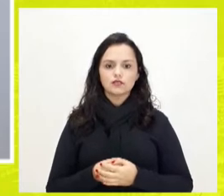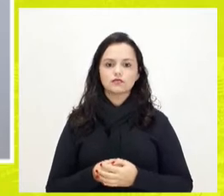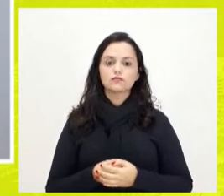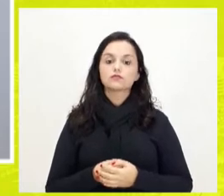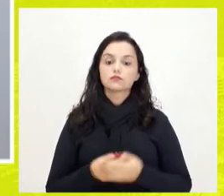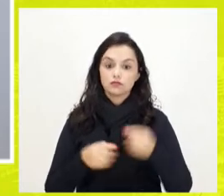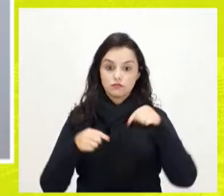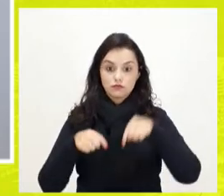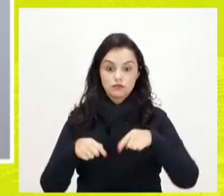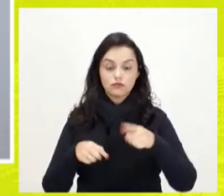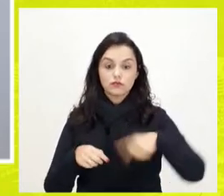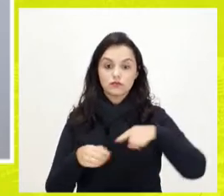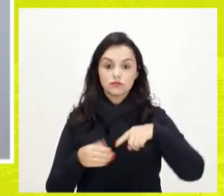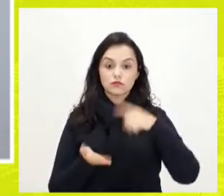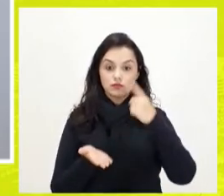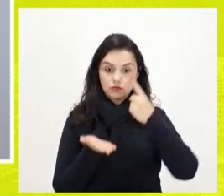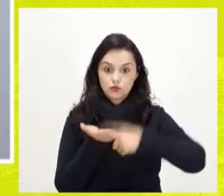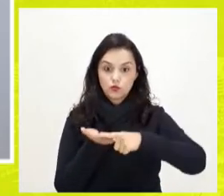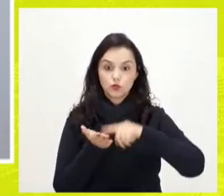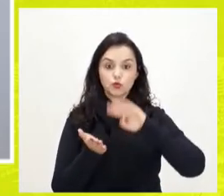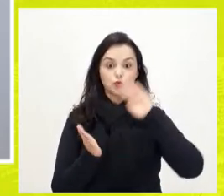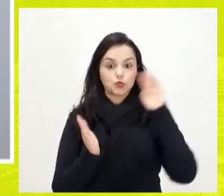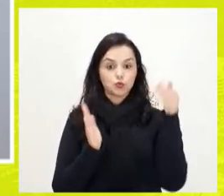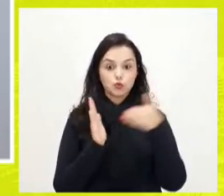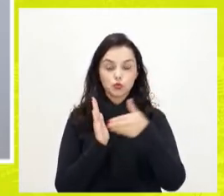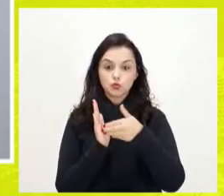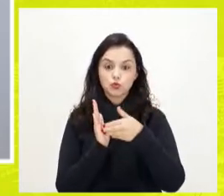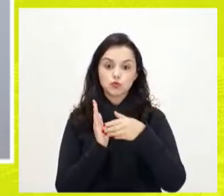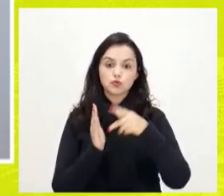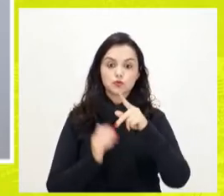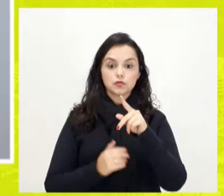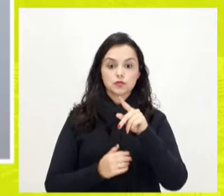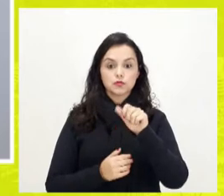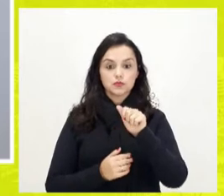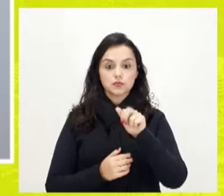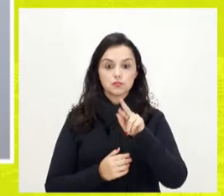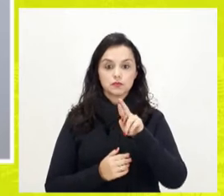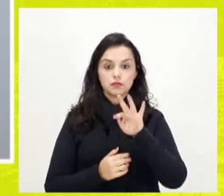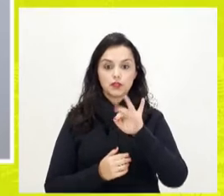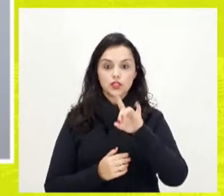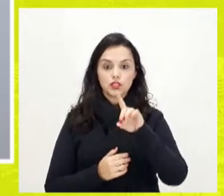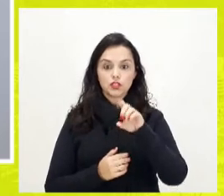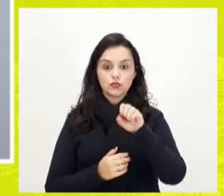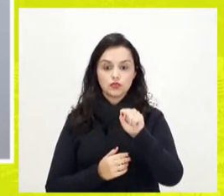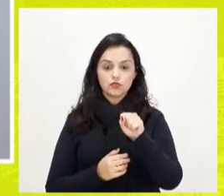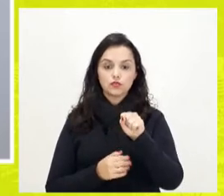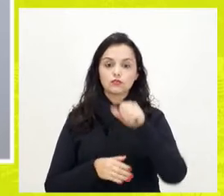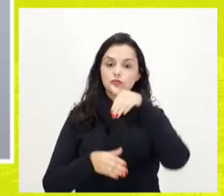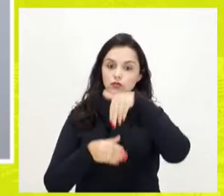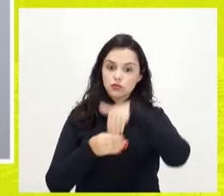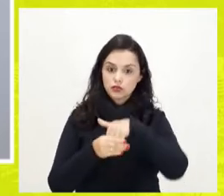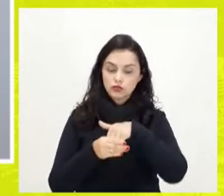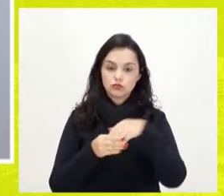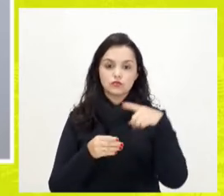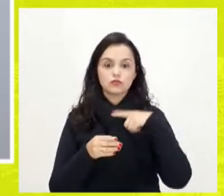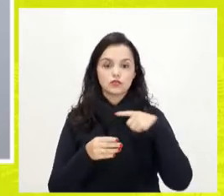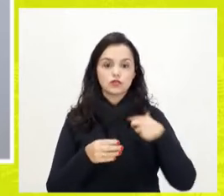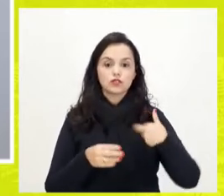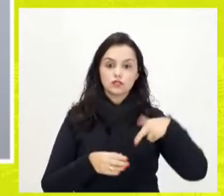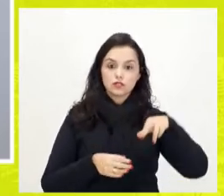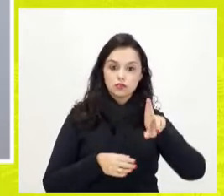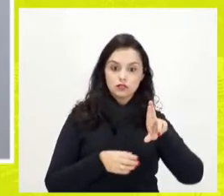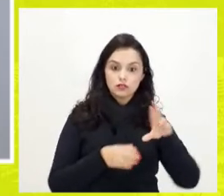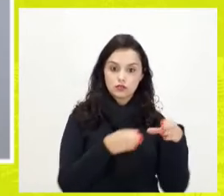why we have agreements with all the political parties also with